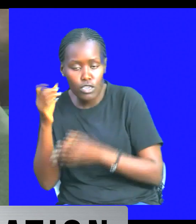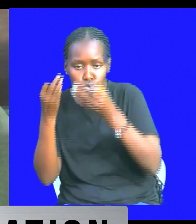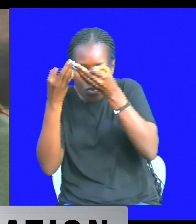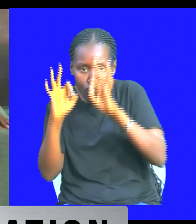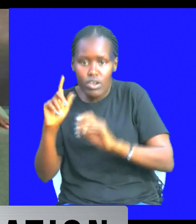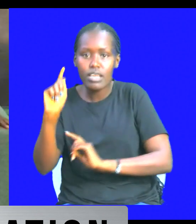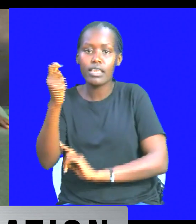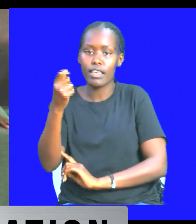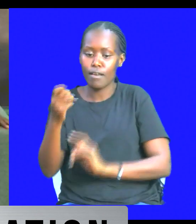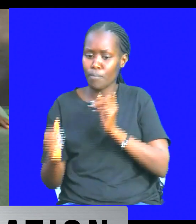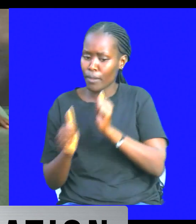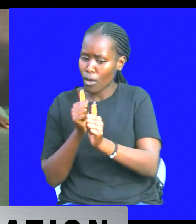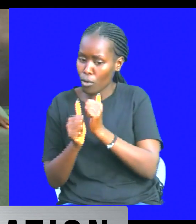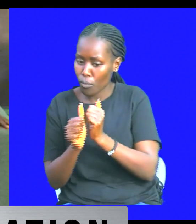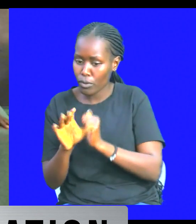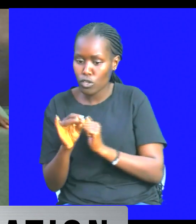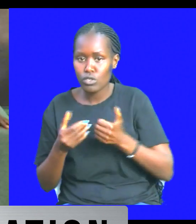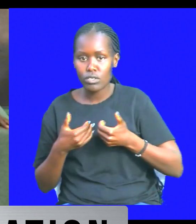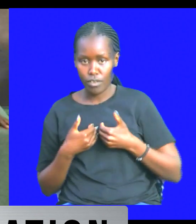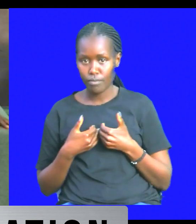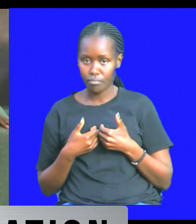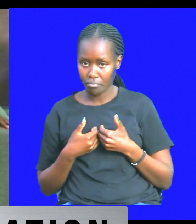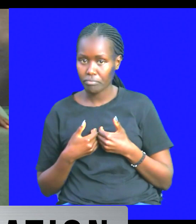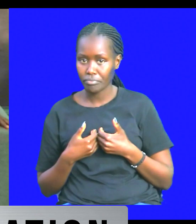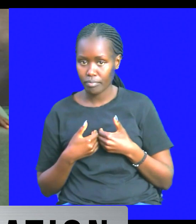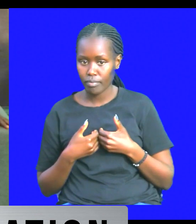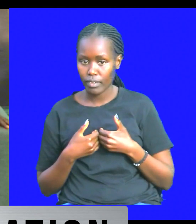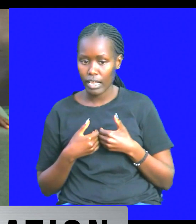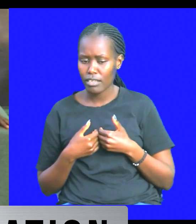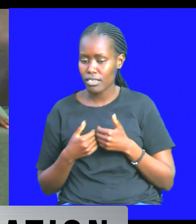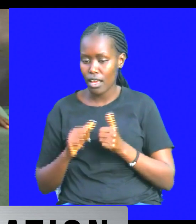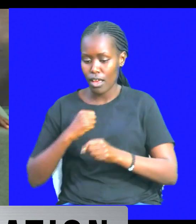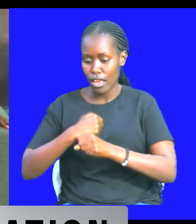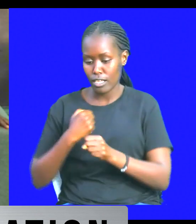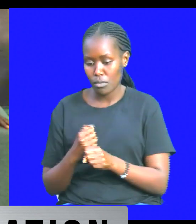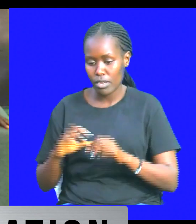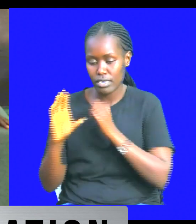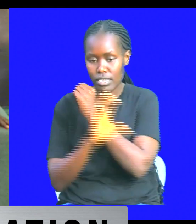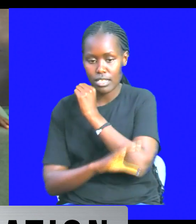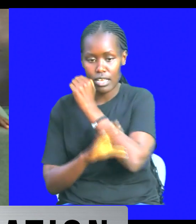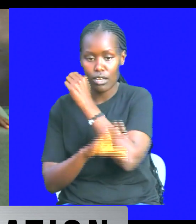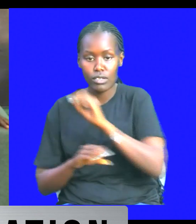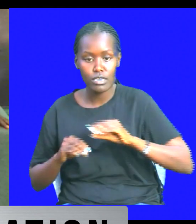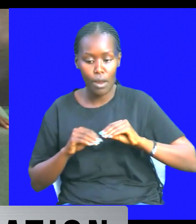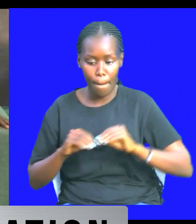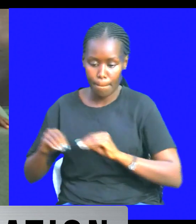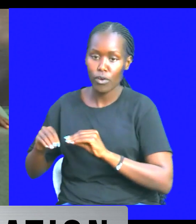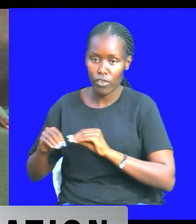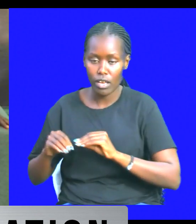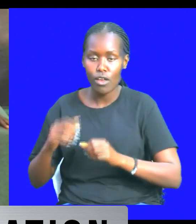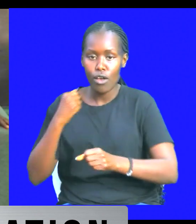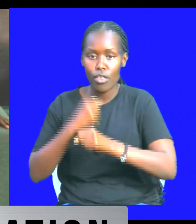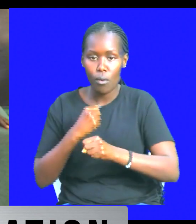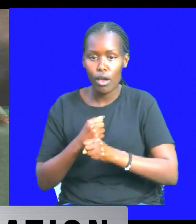what choice do they have? Because it seems like to keep the country moving, they just have to work on more taxation and